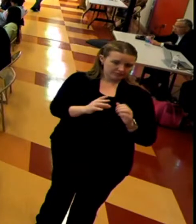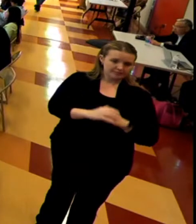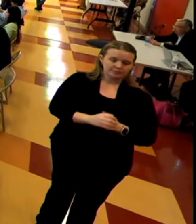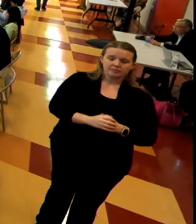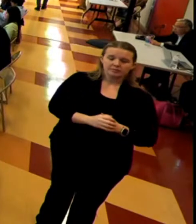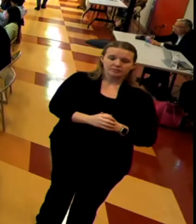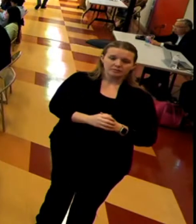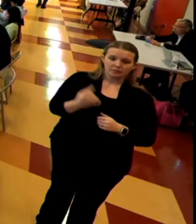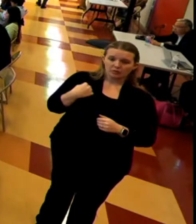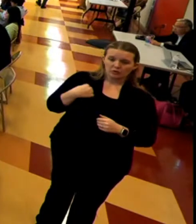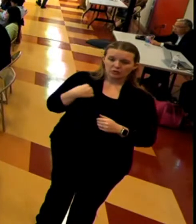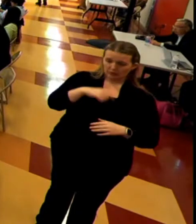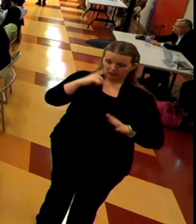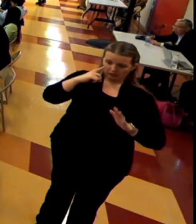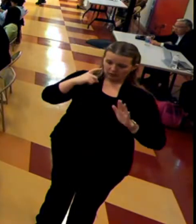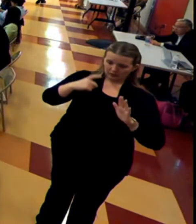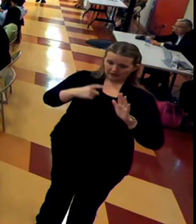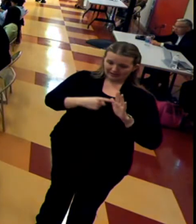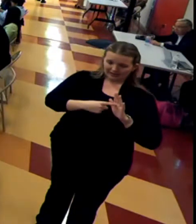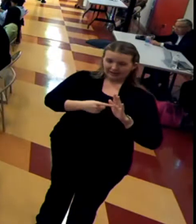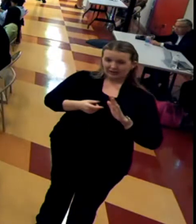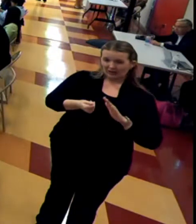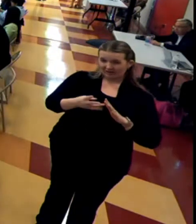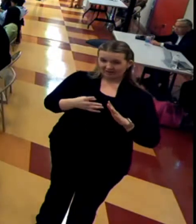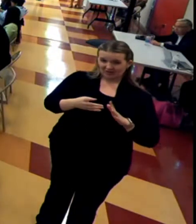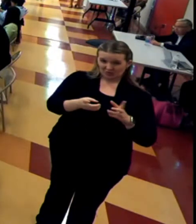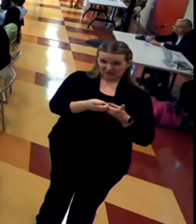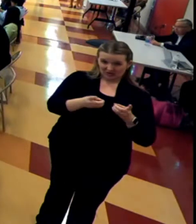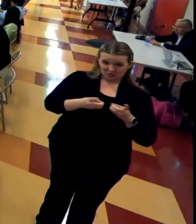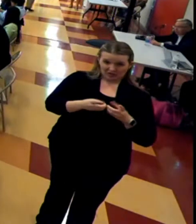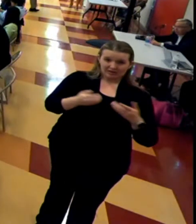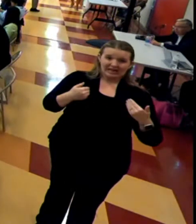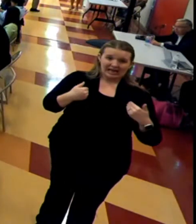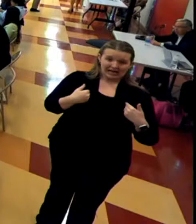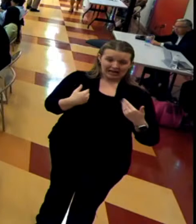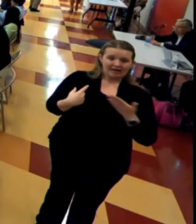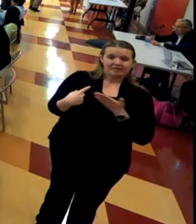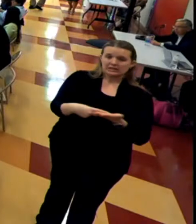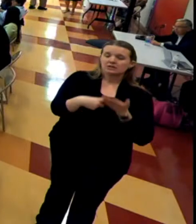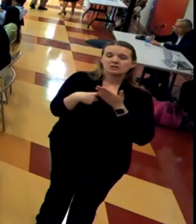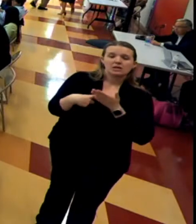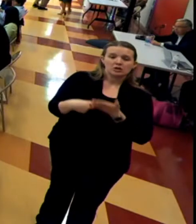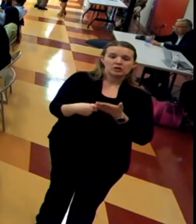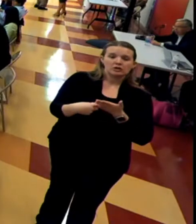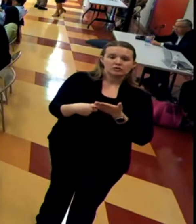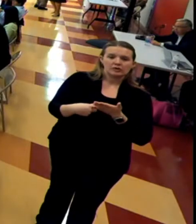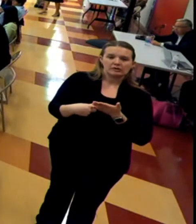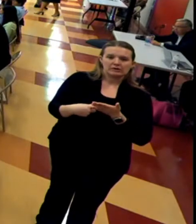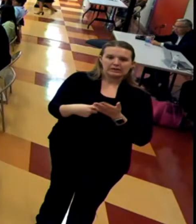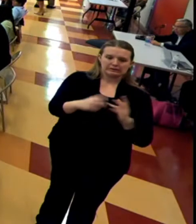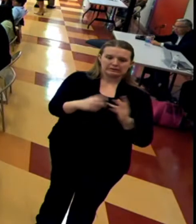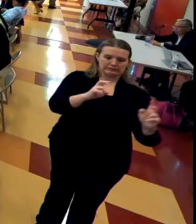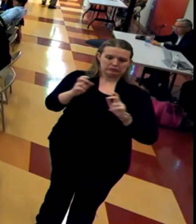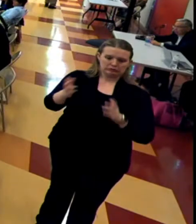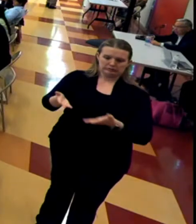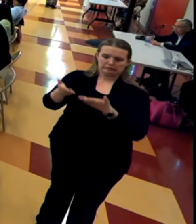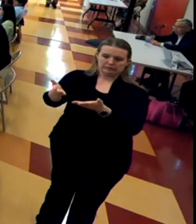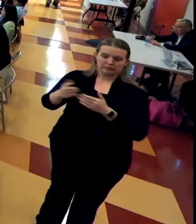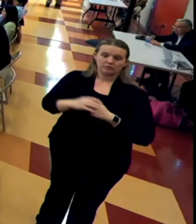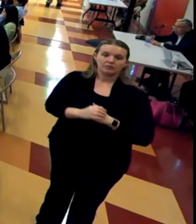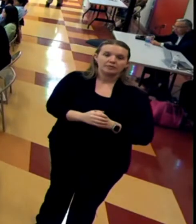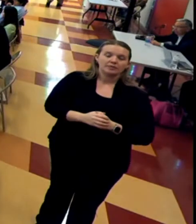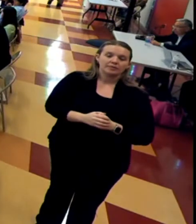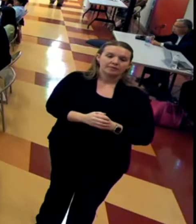We recognize that there are a couple of districts that have some discussions and some issues to bring to the table